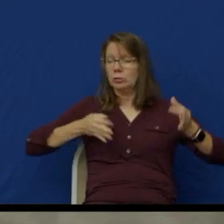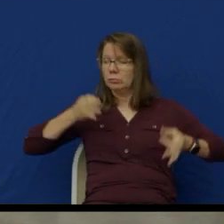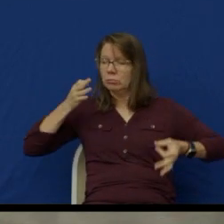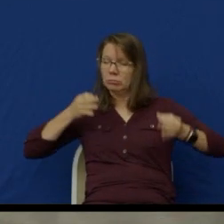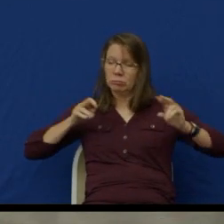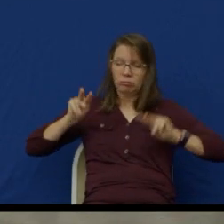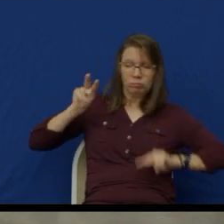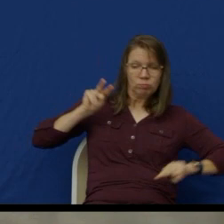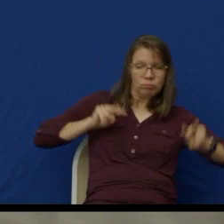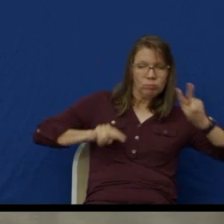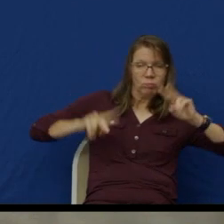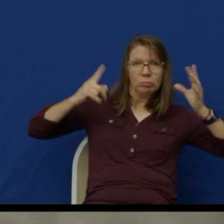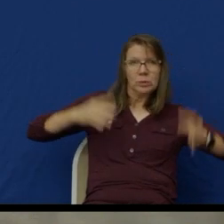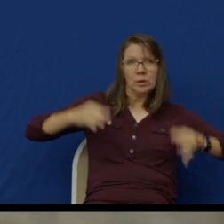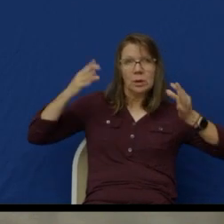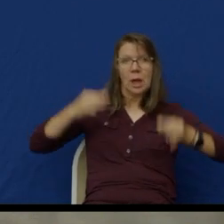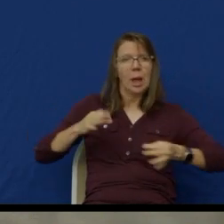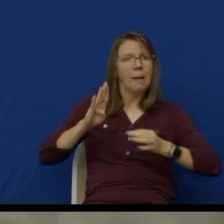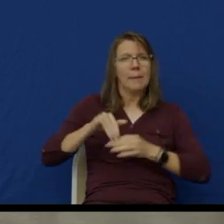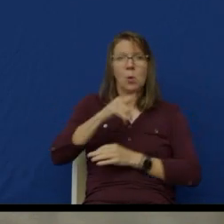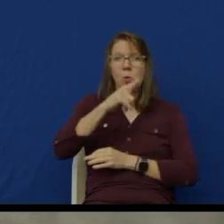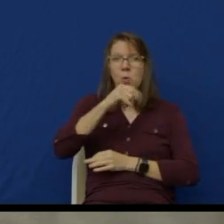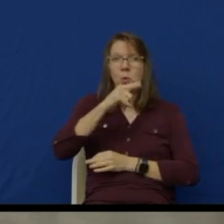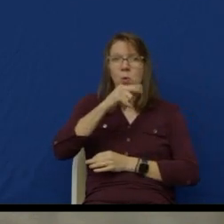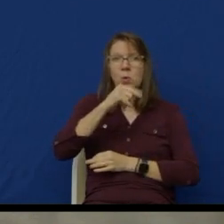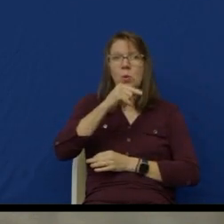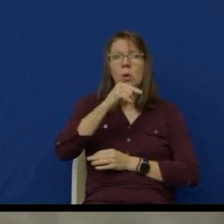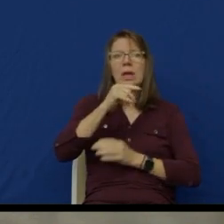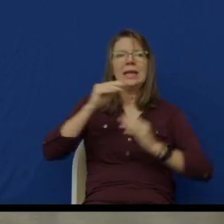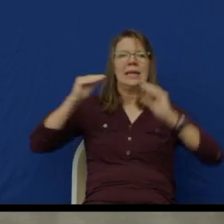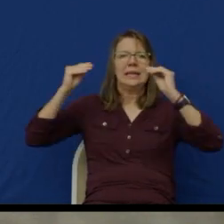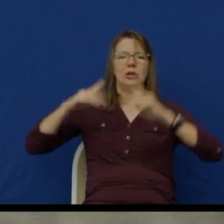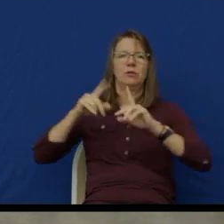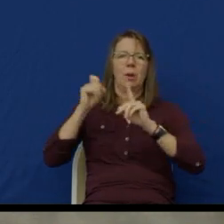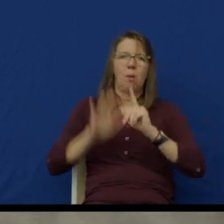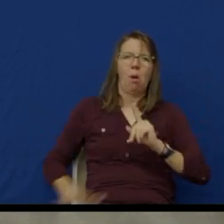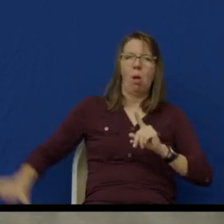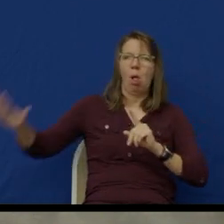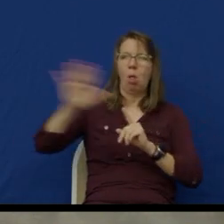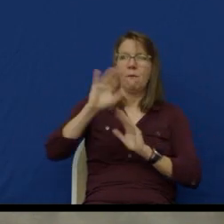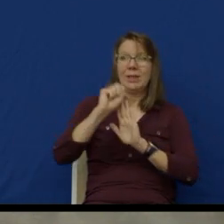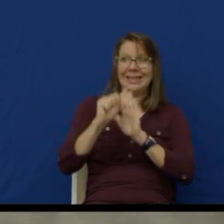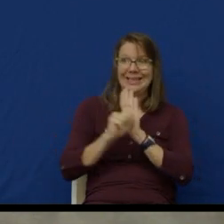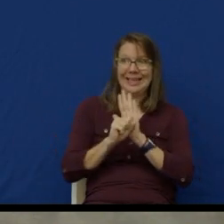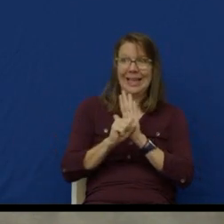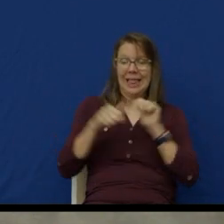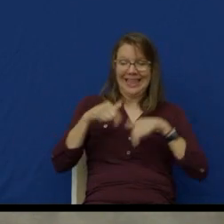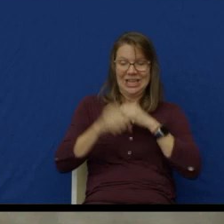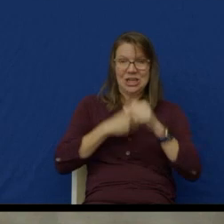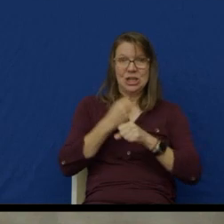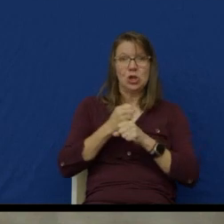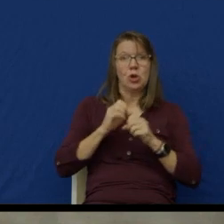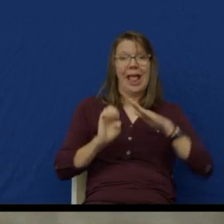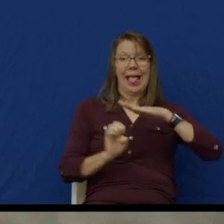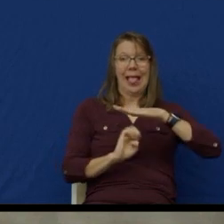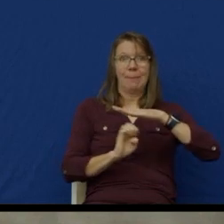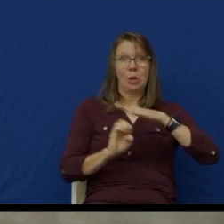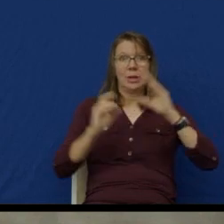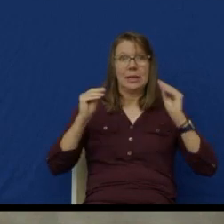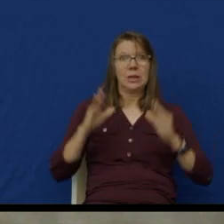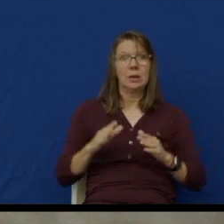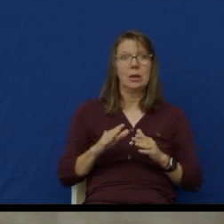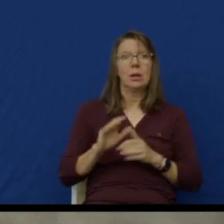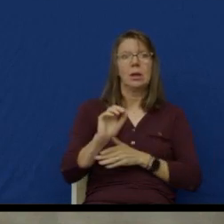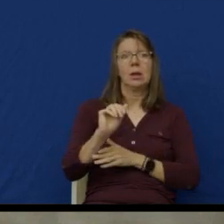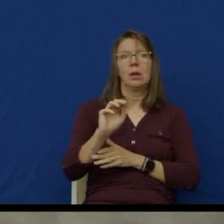ribbon panel of veteran educators from across the state. This year's elementary teachers of the year are